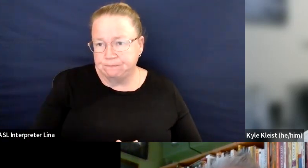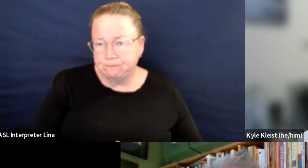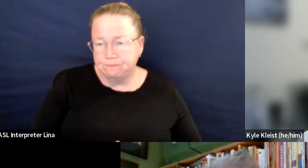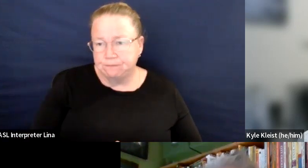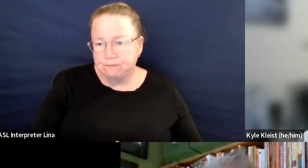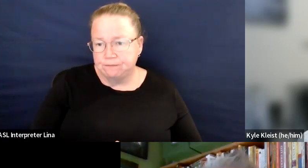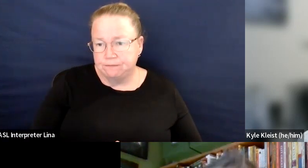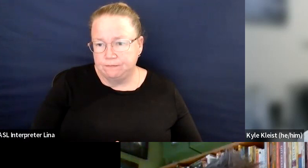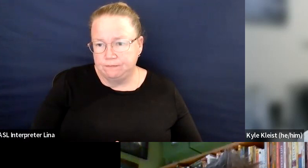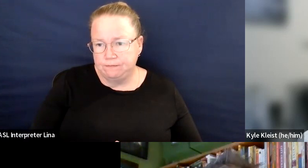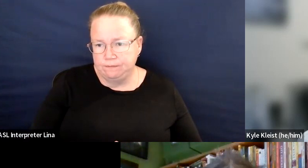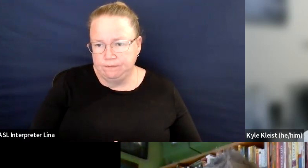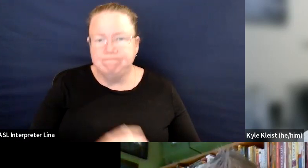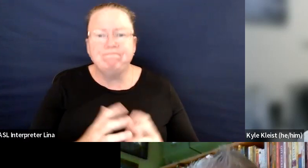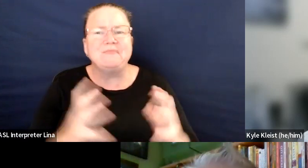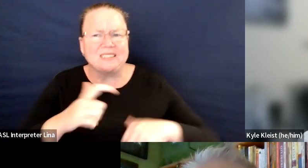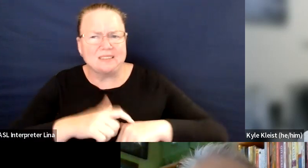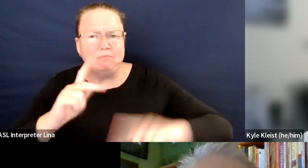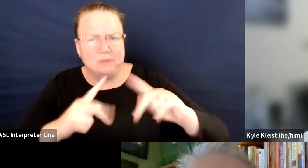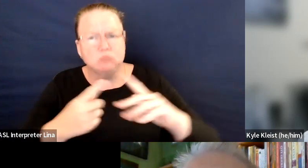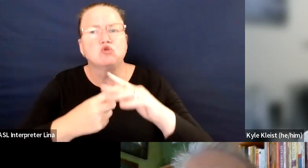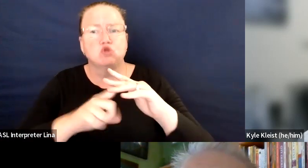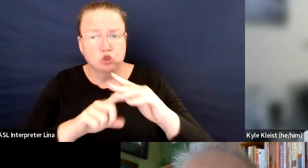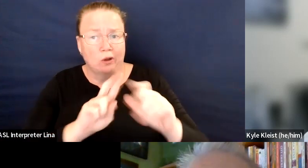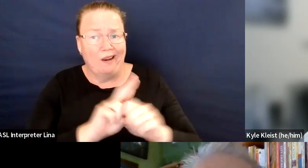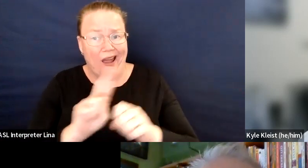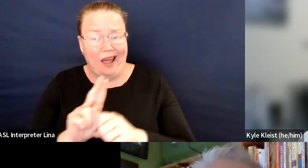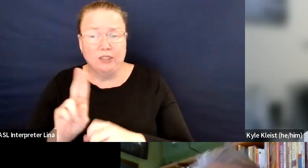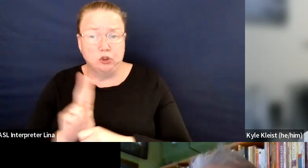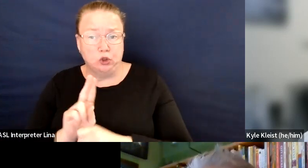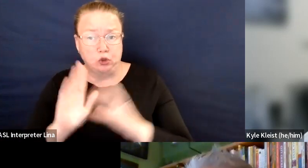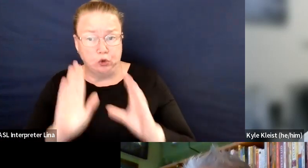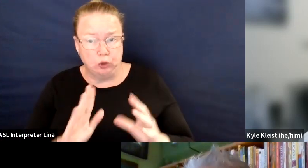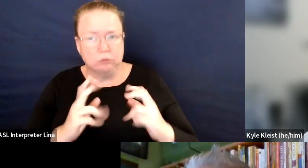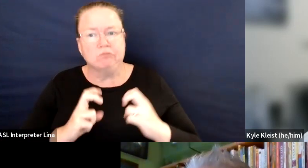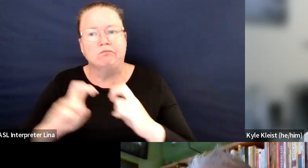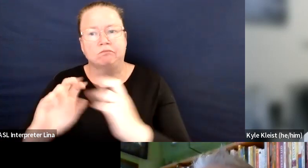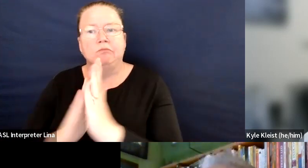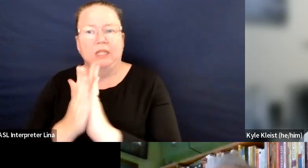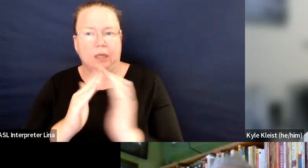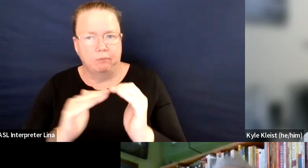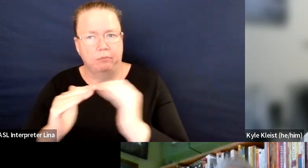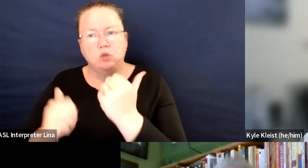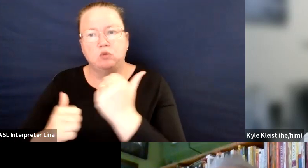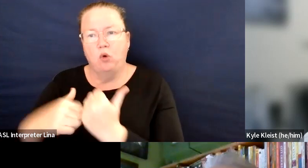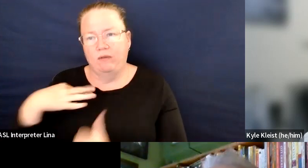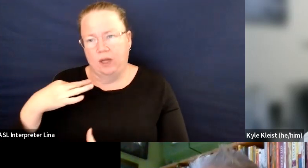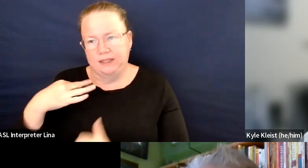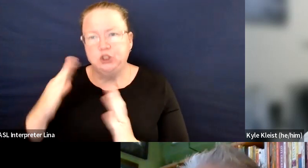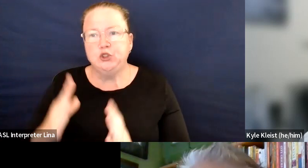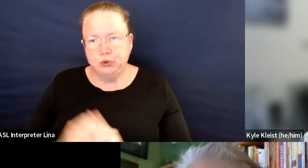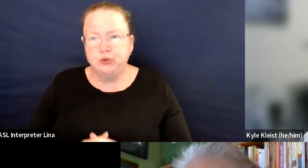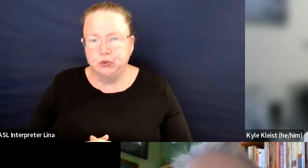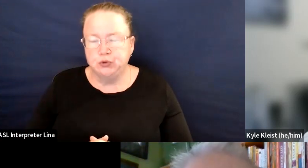Do you I want know to that talk many times people start out as consumers and eventually will transition into being peer support volunteers.